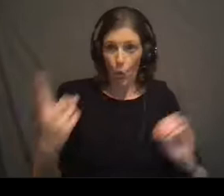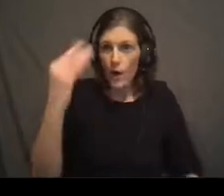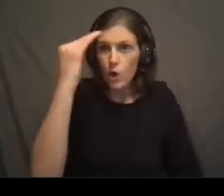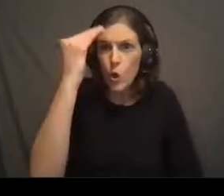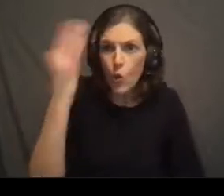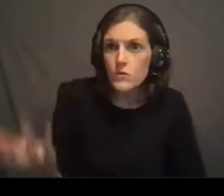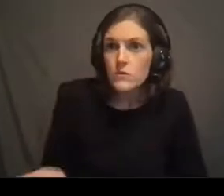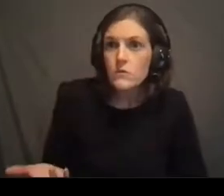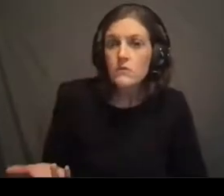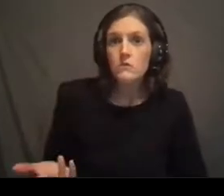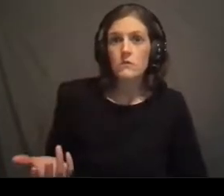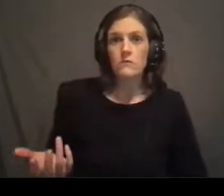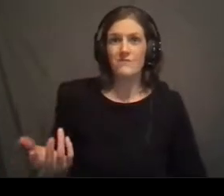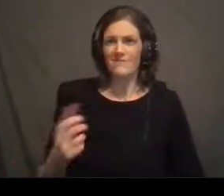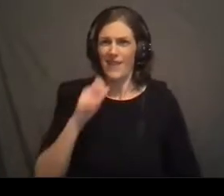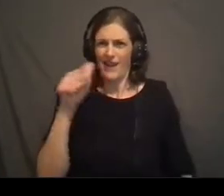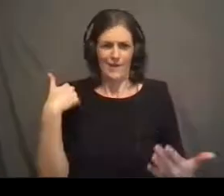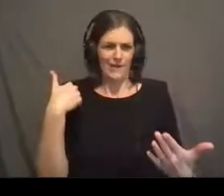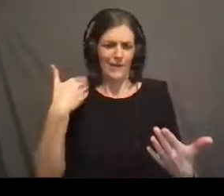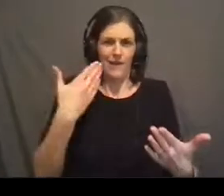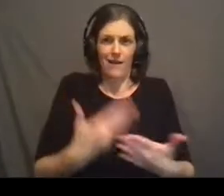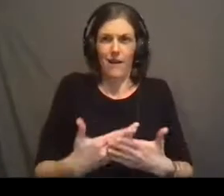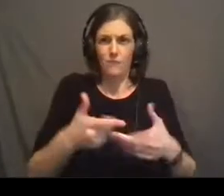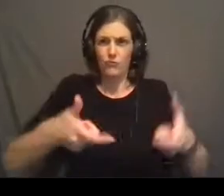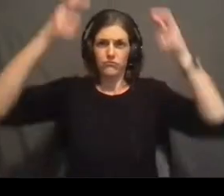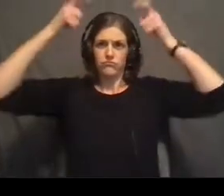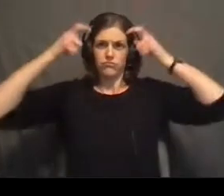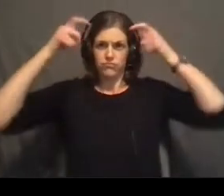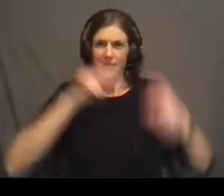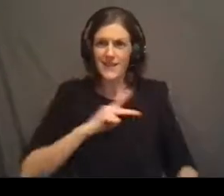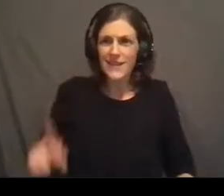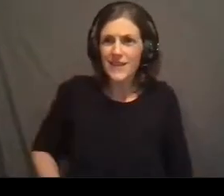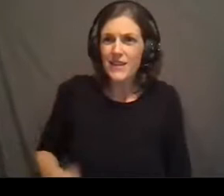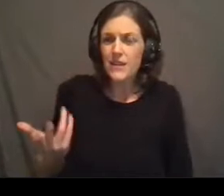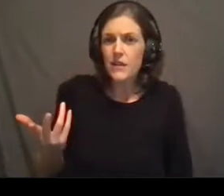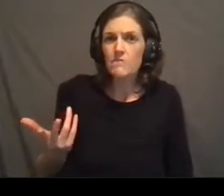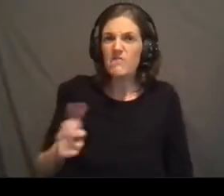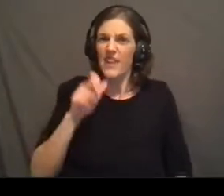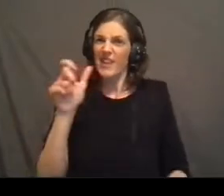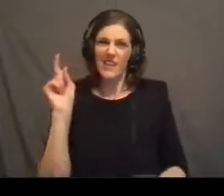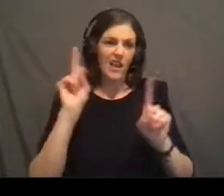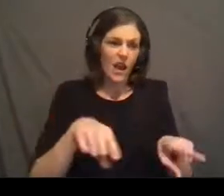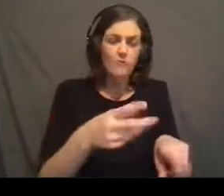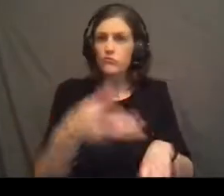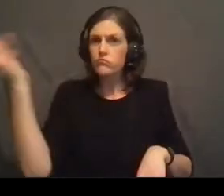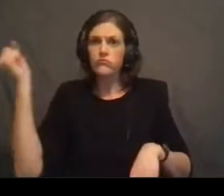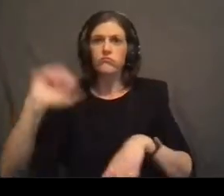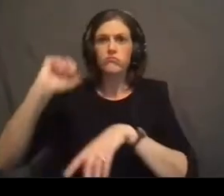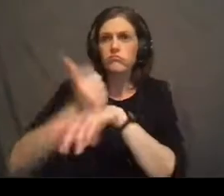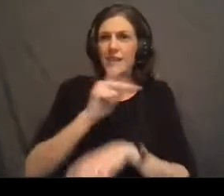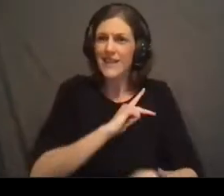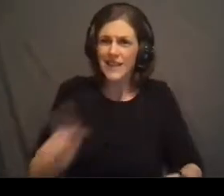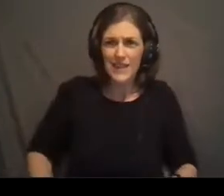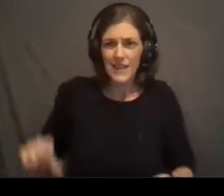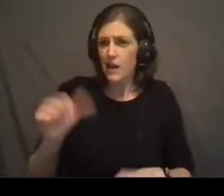They didn't come to coronate this king. They didn't come to take him away and establish him as king in some